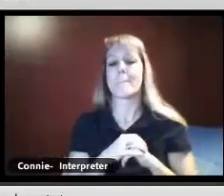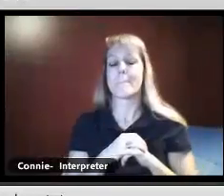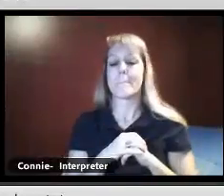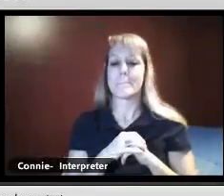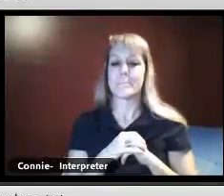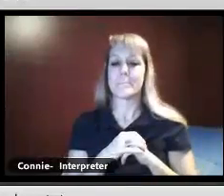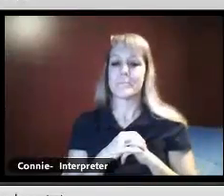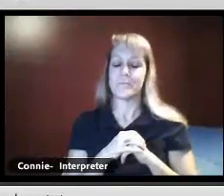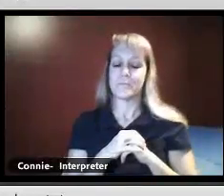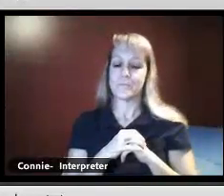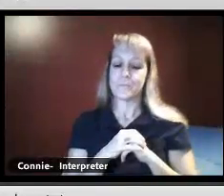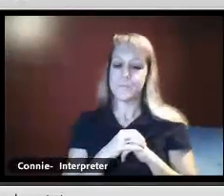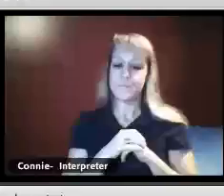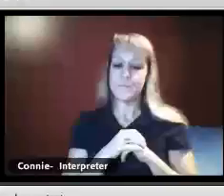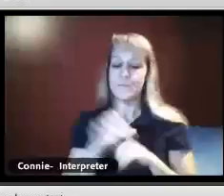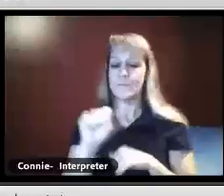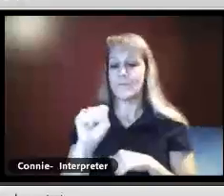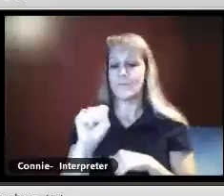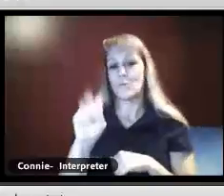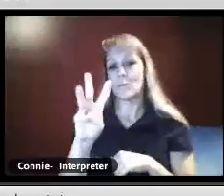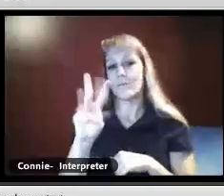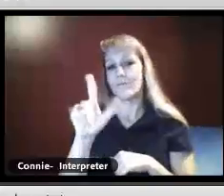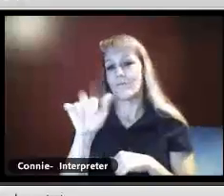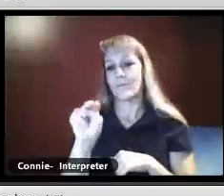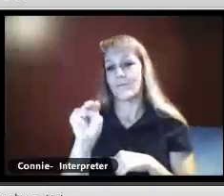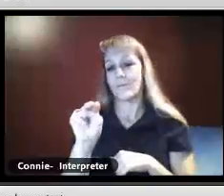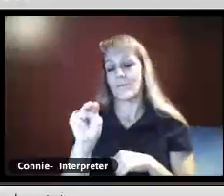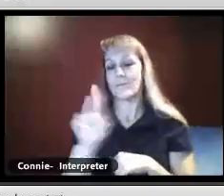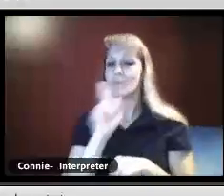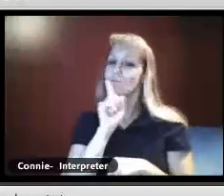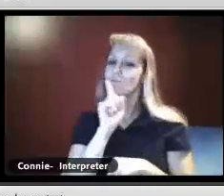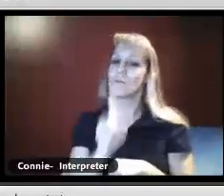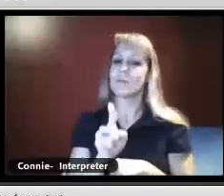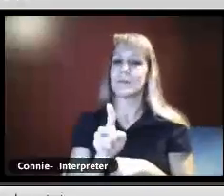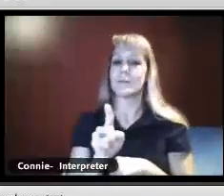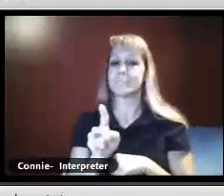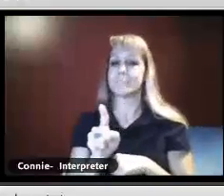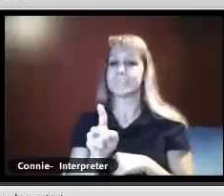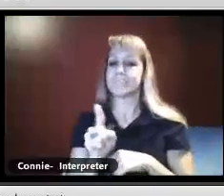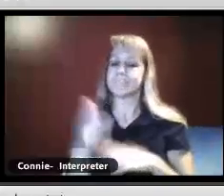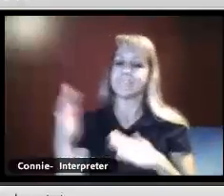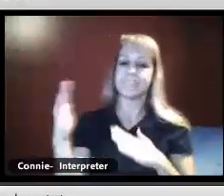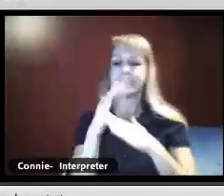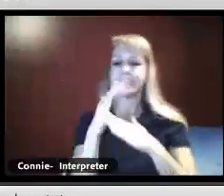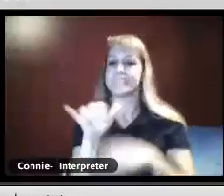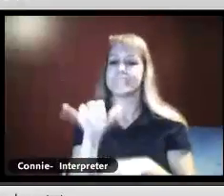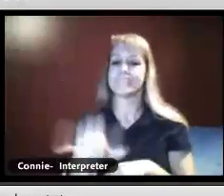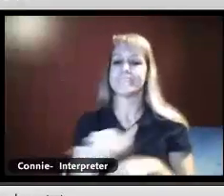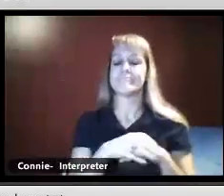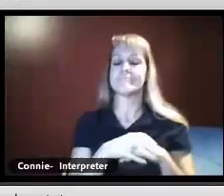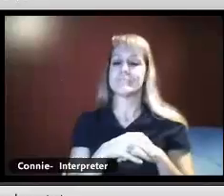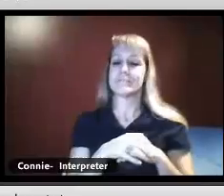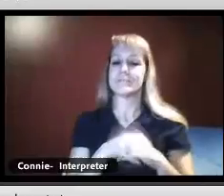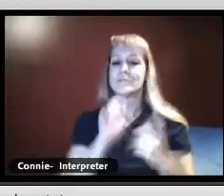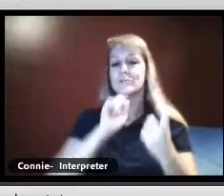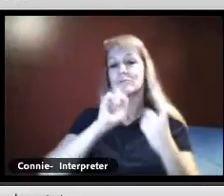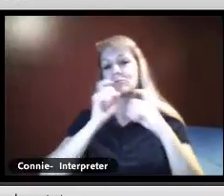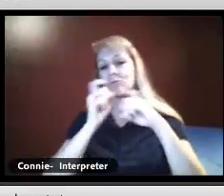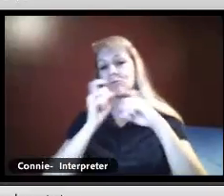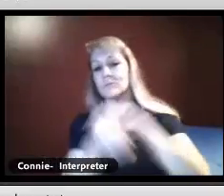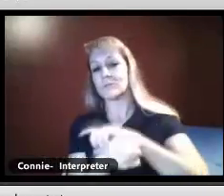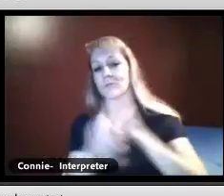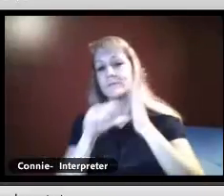that SWFLN is very much on the cutting edge of this. This is a transition and